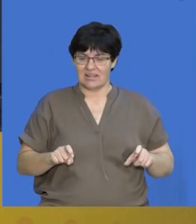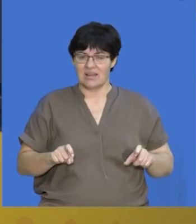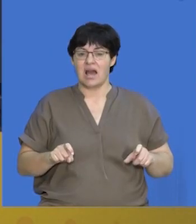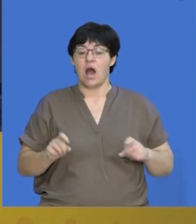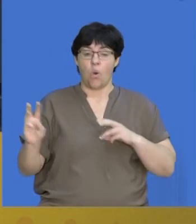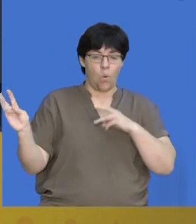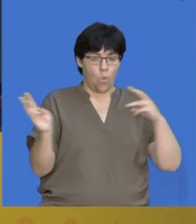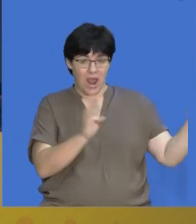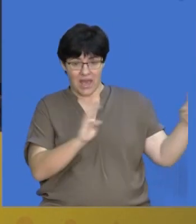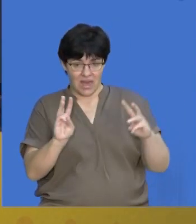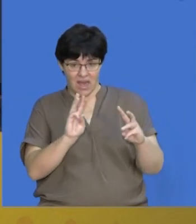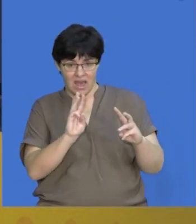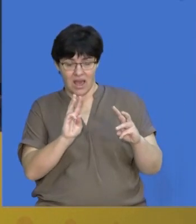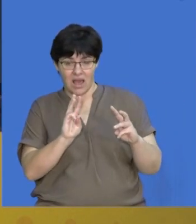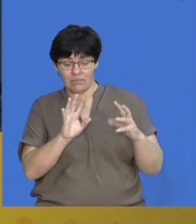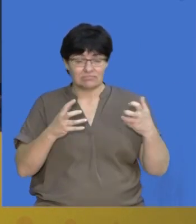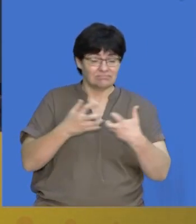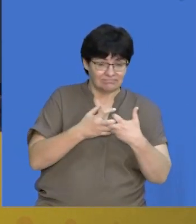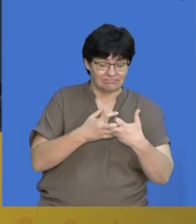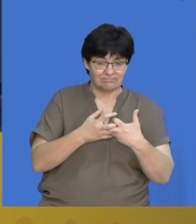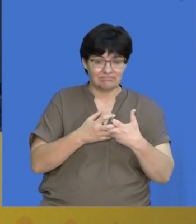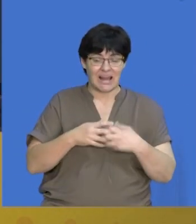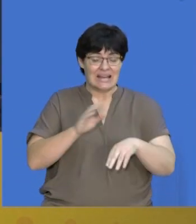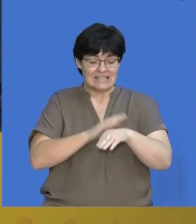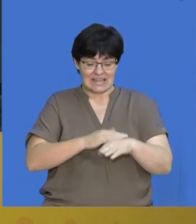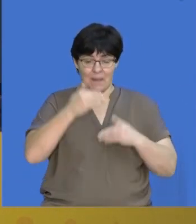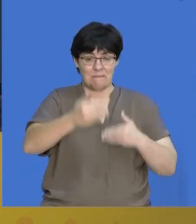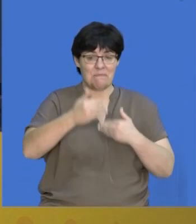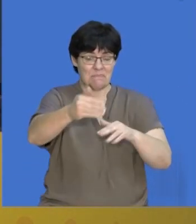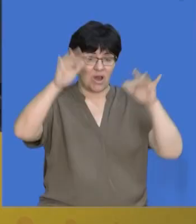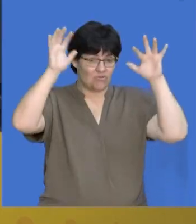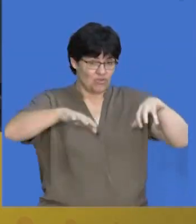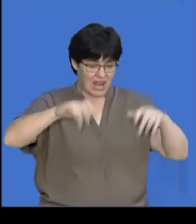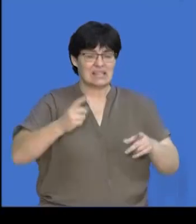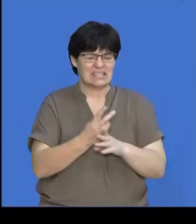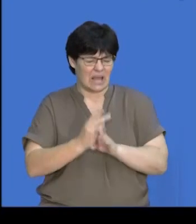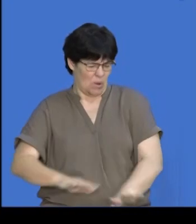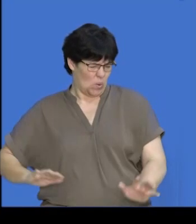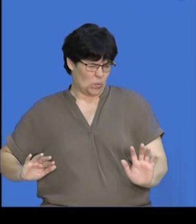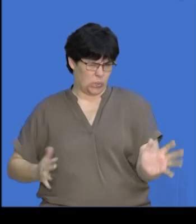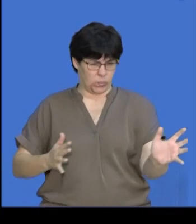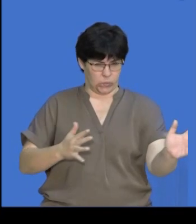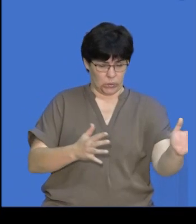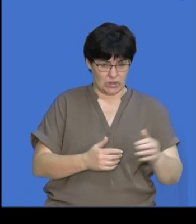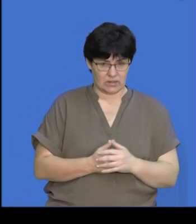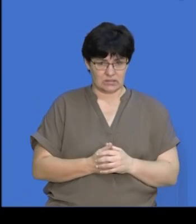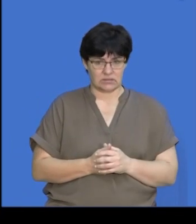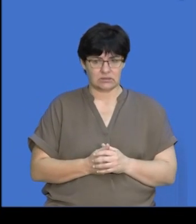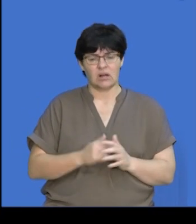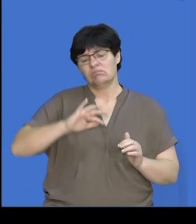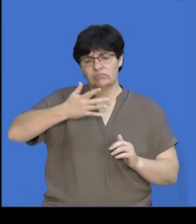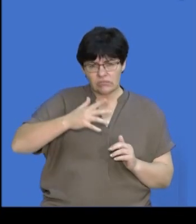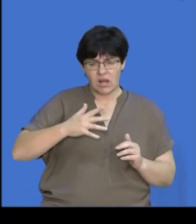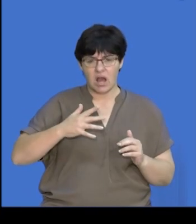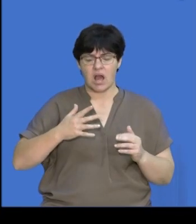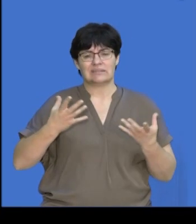coming associated with torrential rainfall as well as gale force winds. Relative humidity of